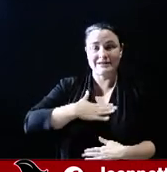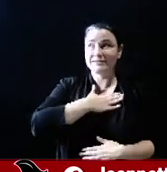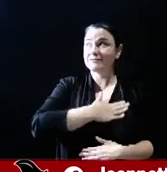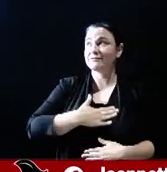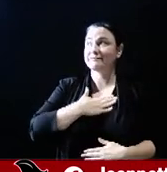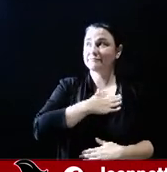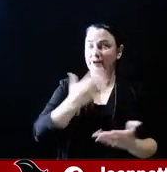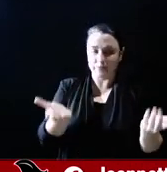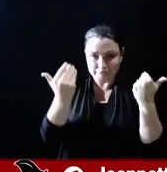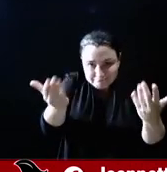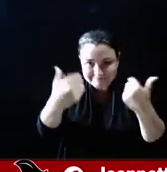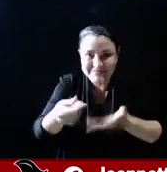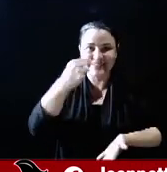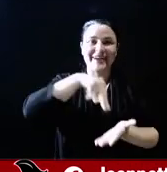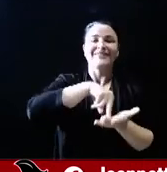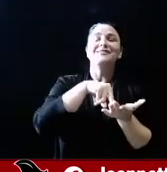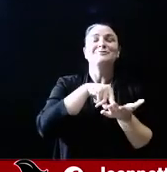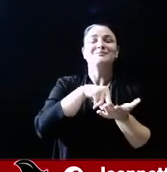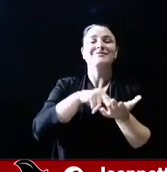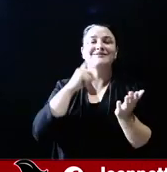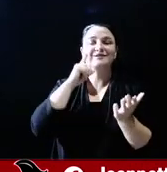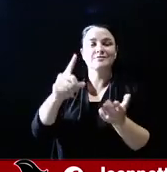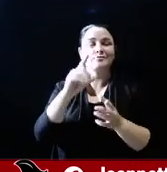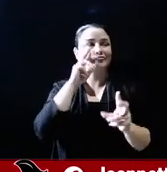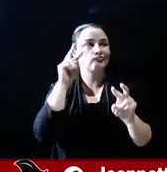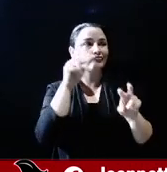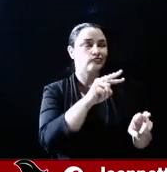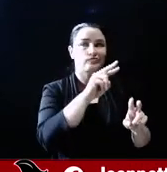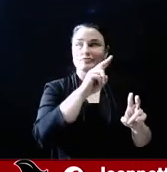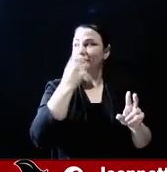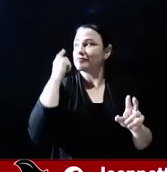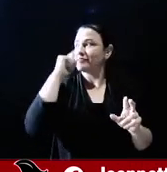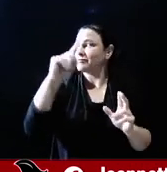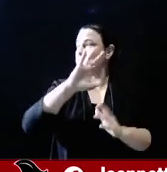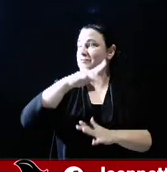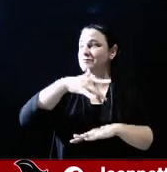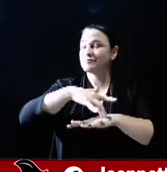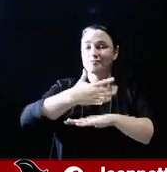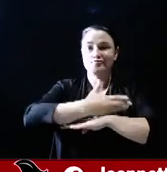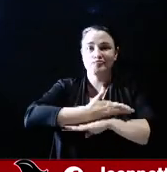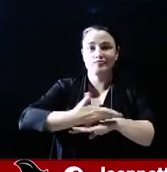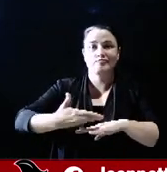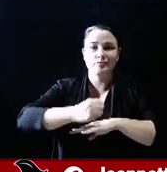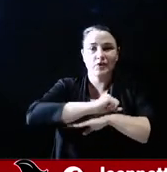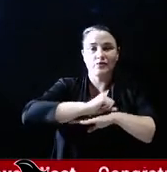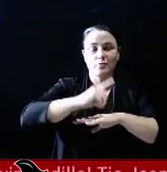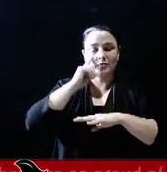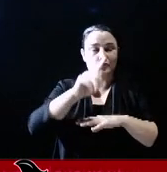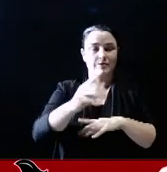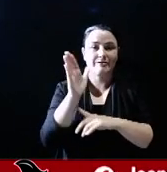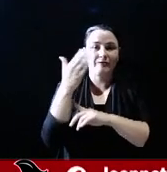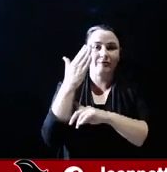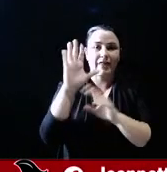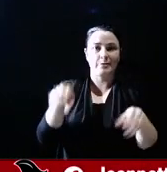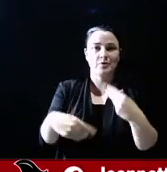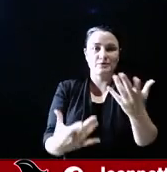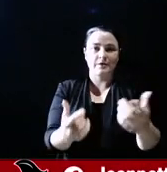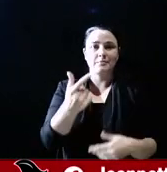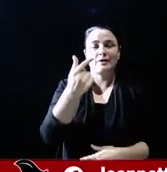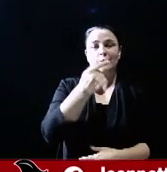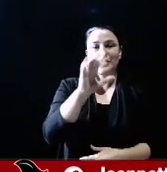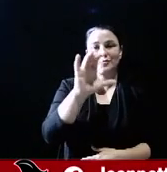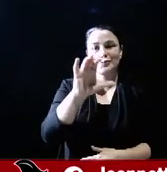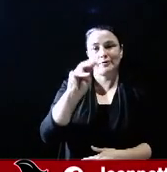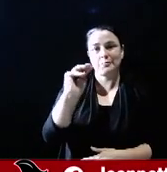stand. And direct your attention to the center of the floor for the flag presentation by the Goose Creek Memorial